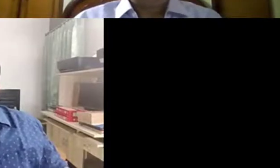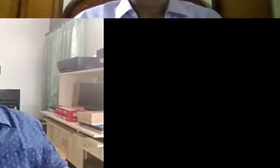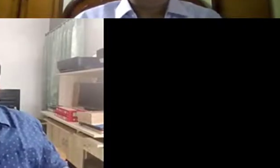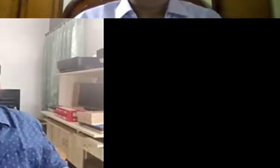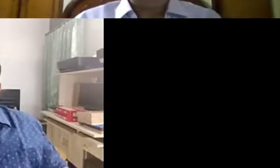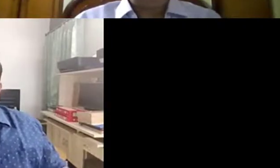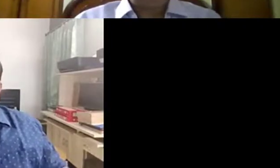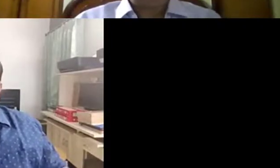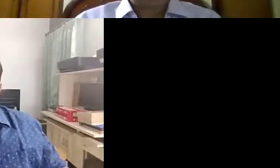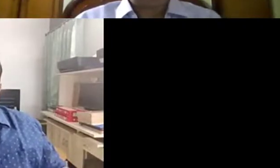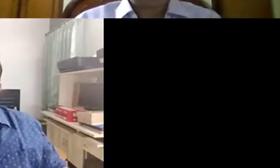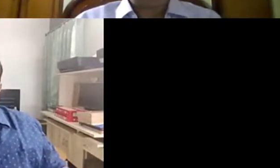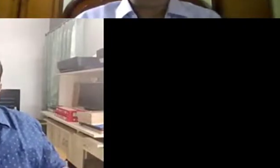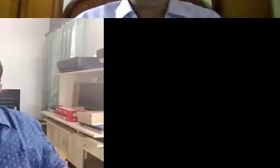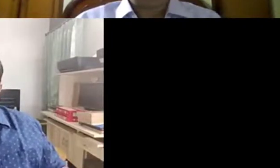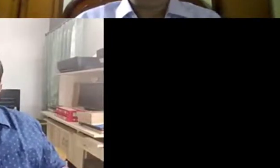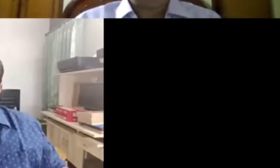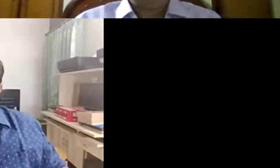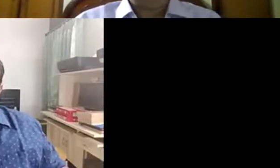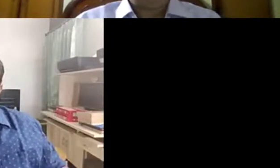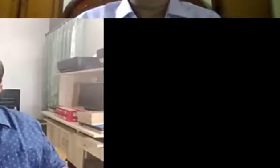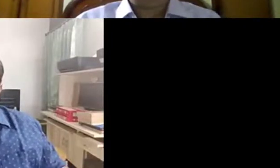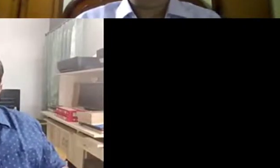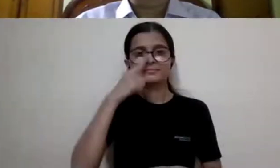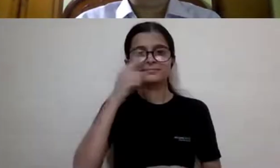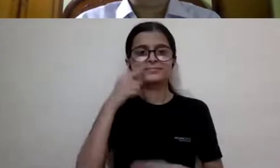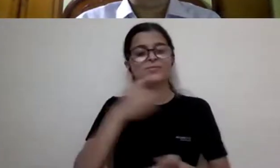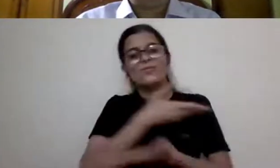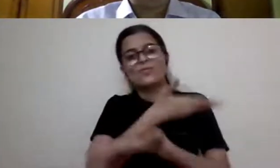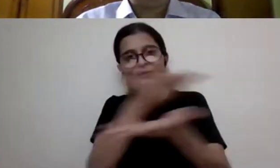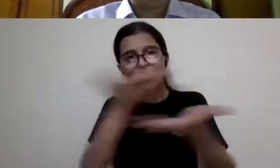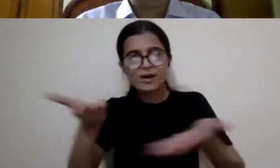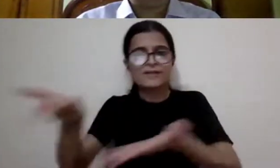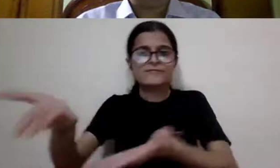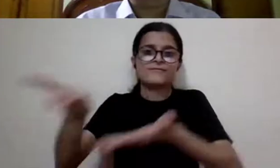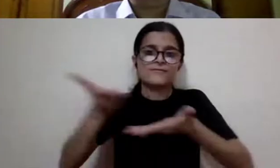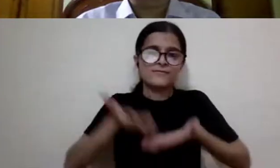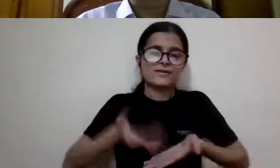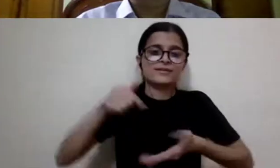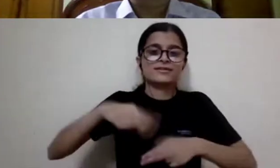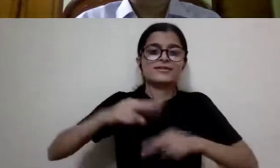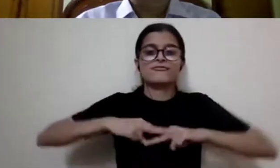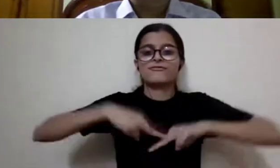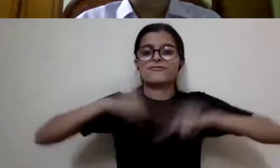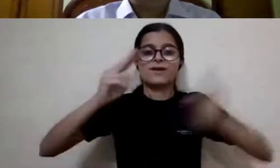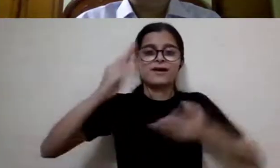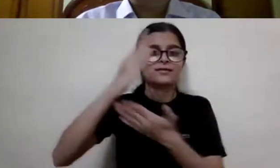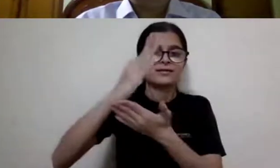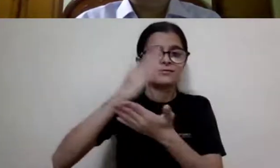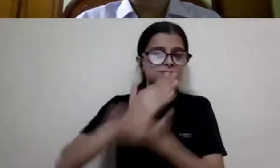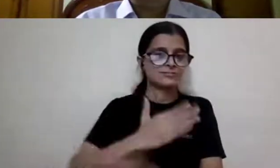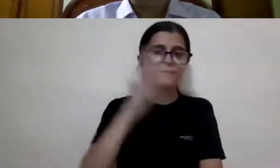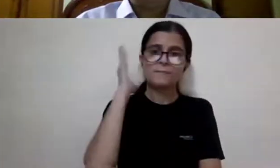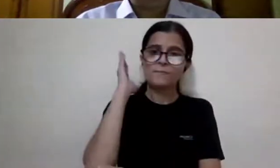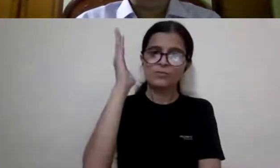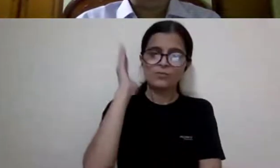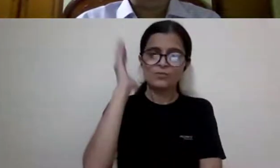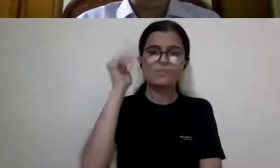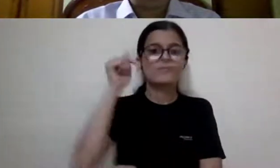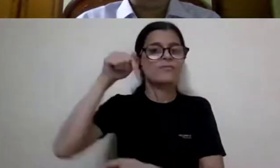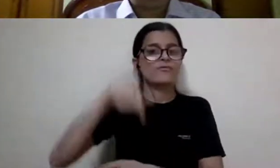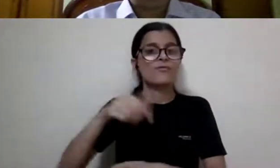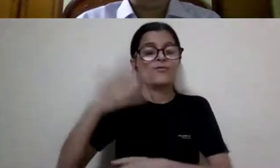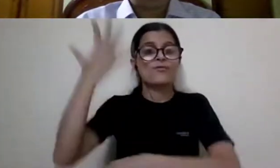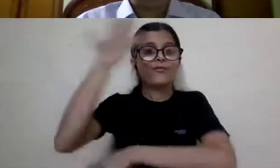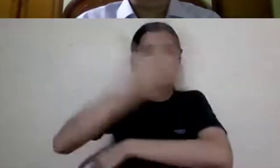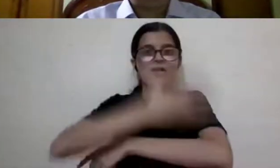Good evening, ladies and gentlemen, and welcome to the final session of this five day